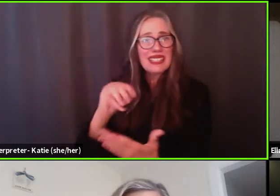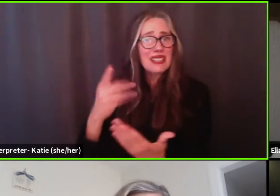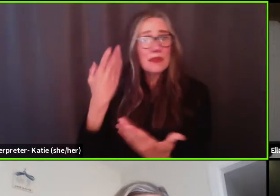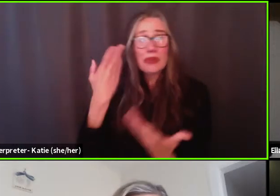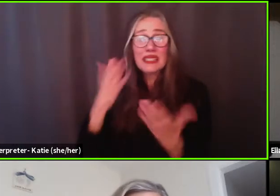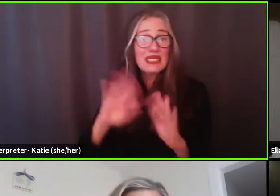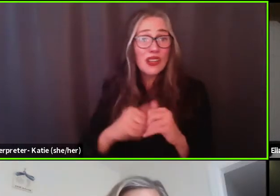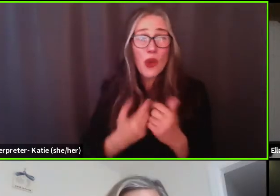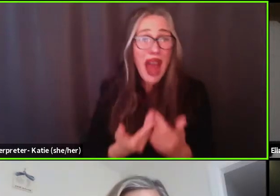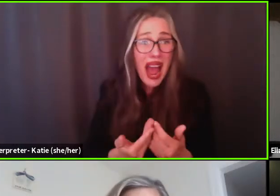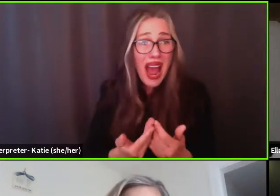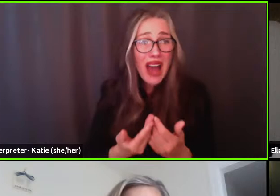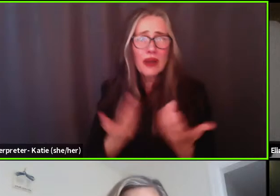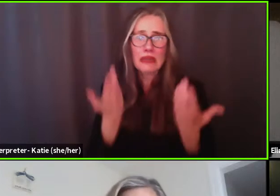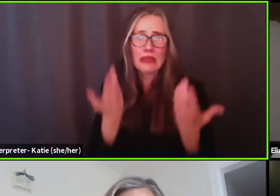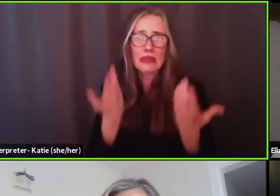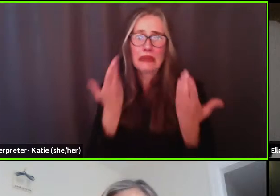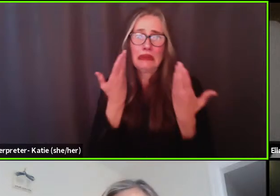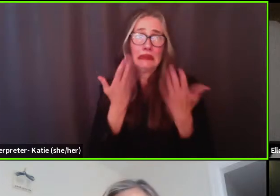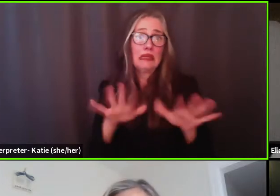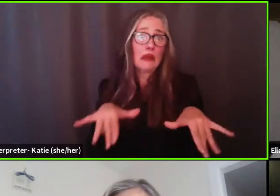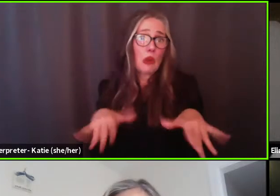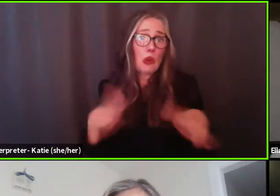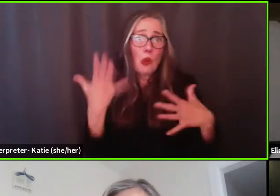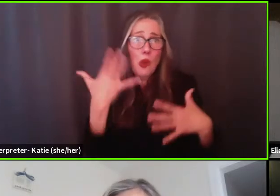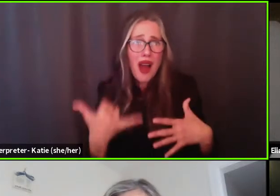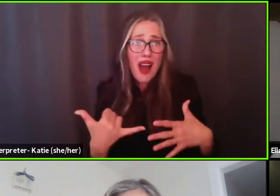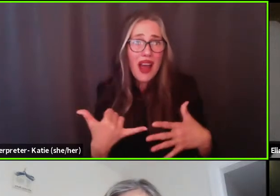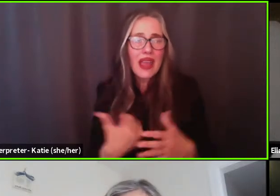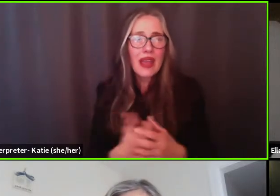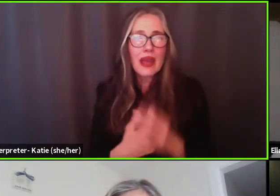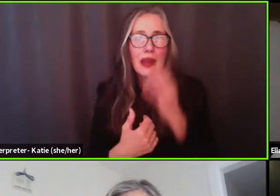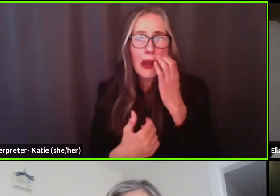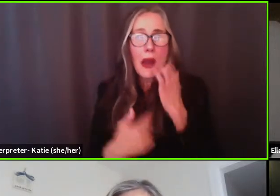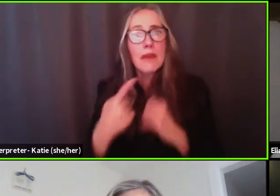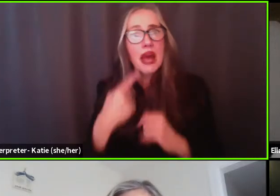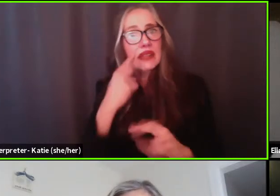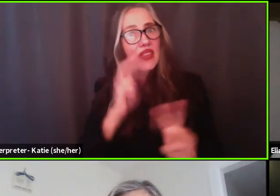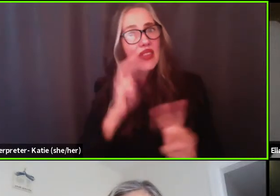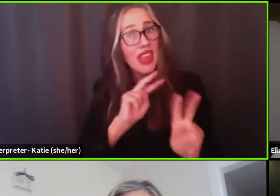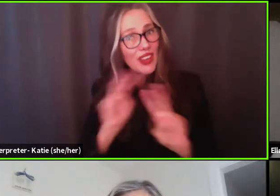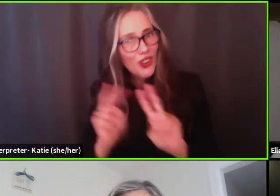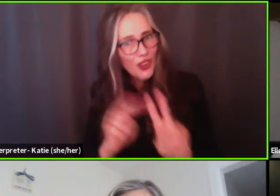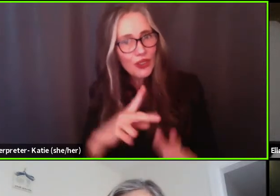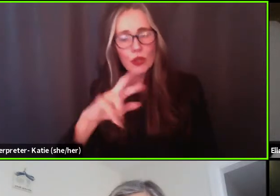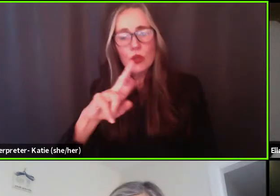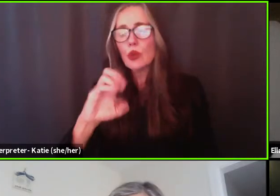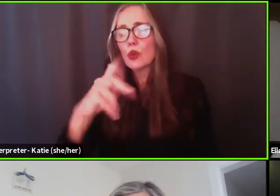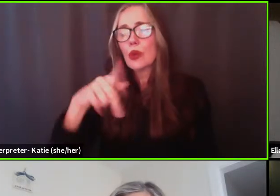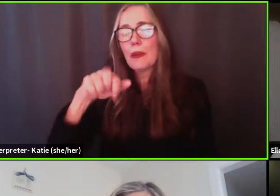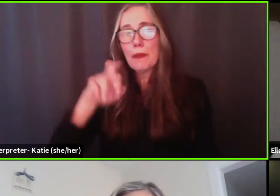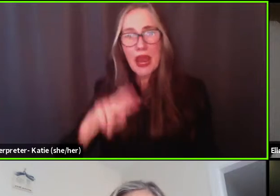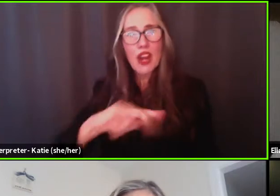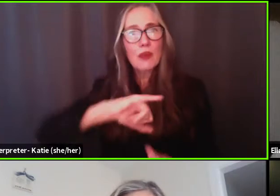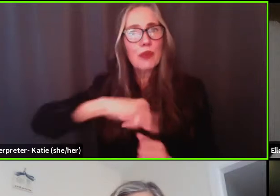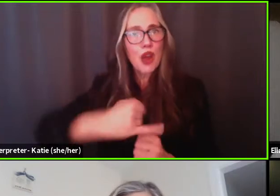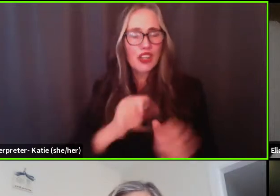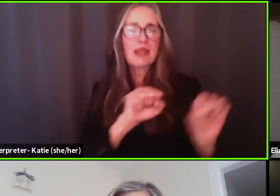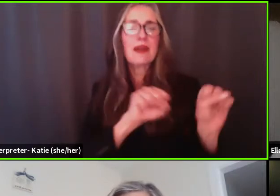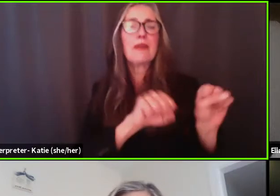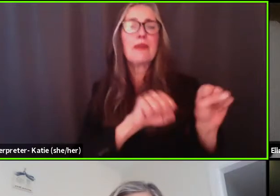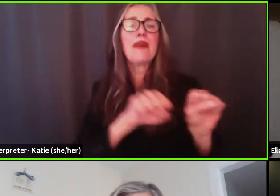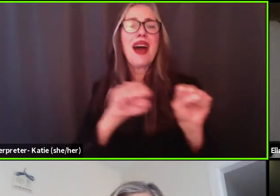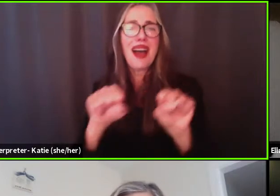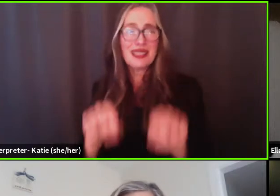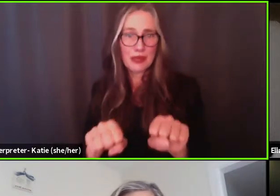or they kind of just knew they wanted to do this and how and and look towards the repair project as a possible space so we had that